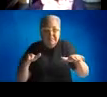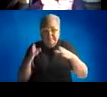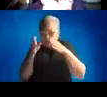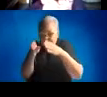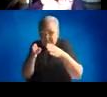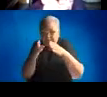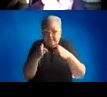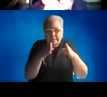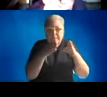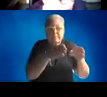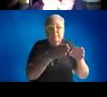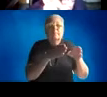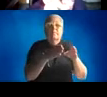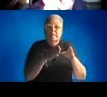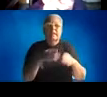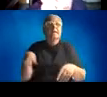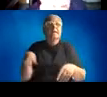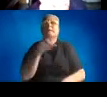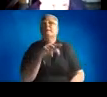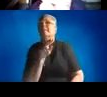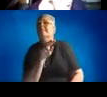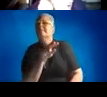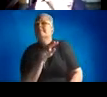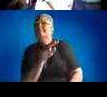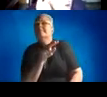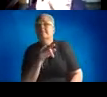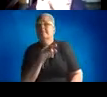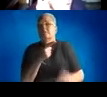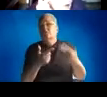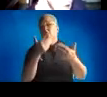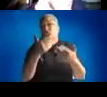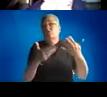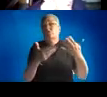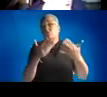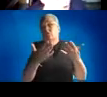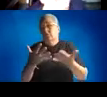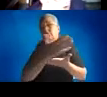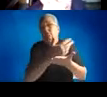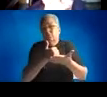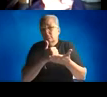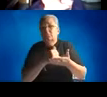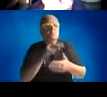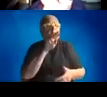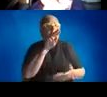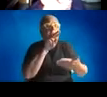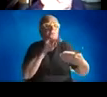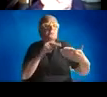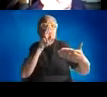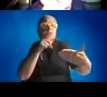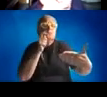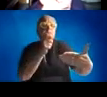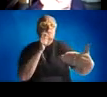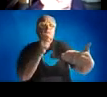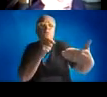got their eye on the data that is being produced and look for gaps, what isn't there, and frame